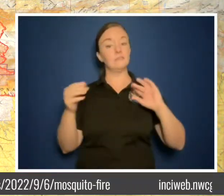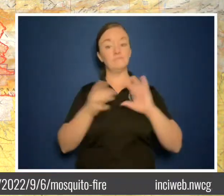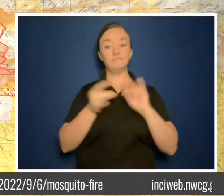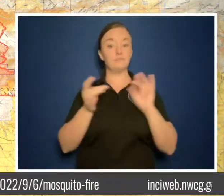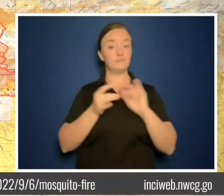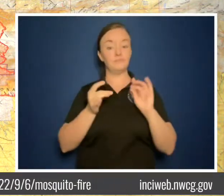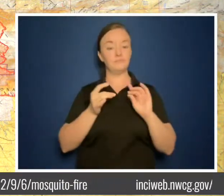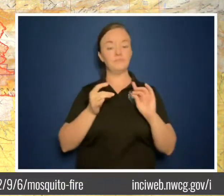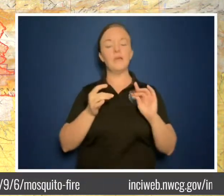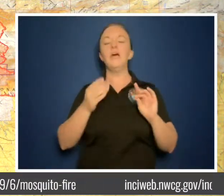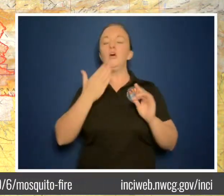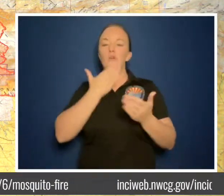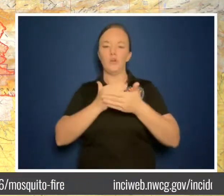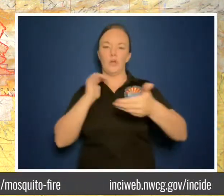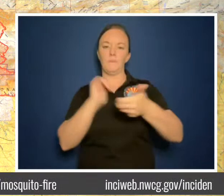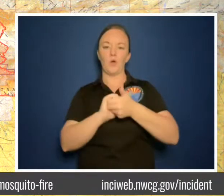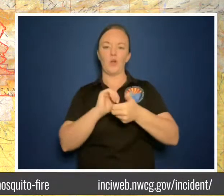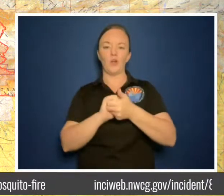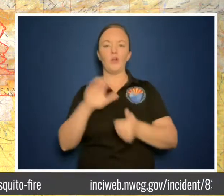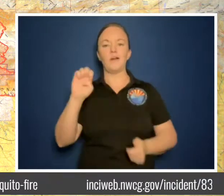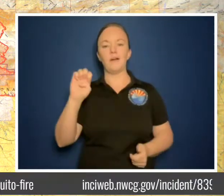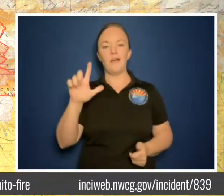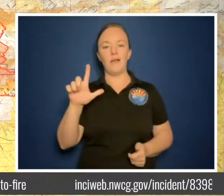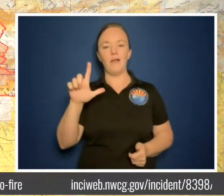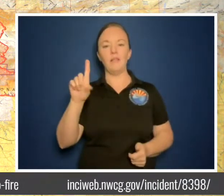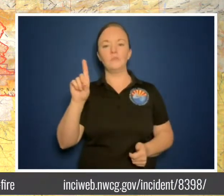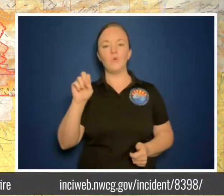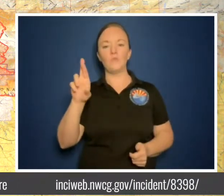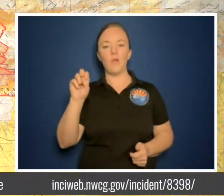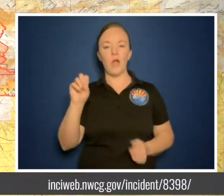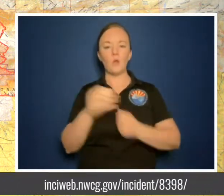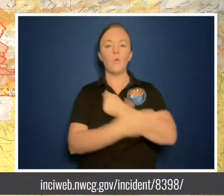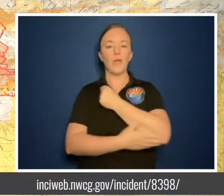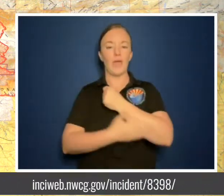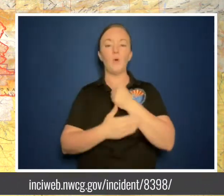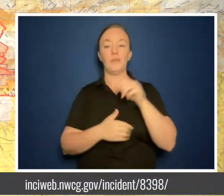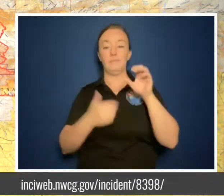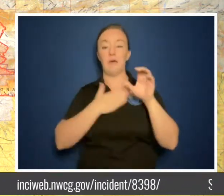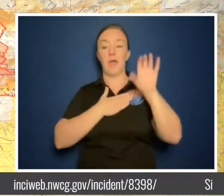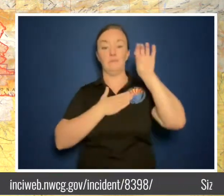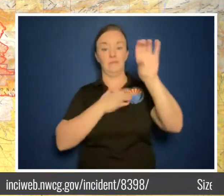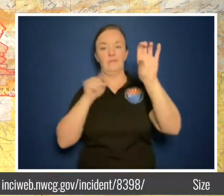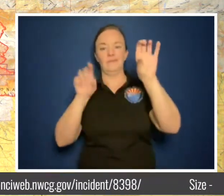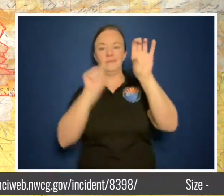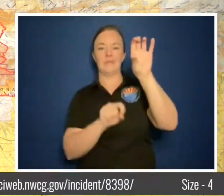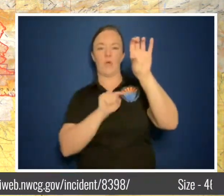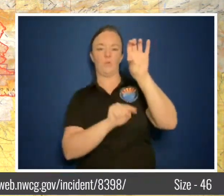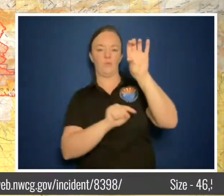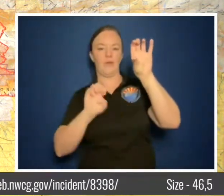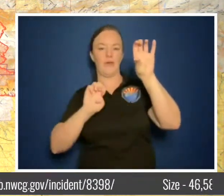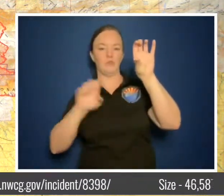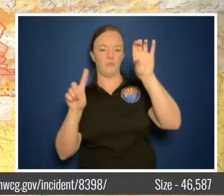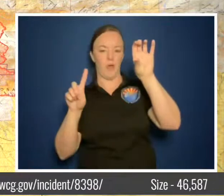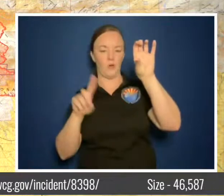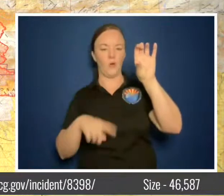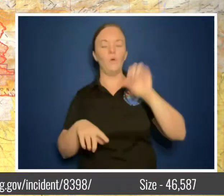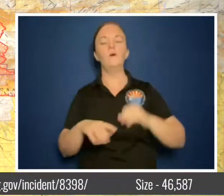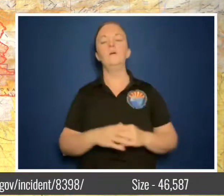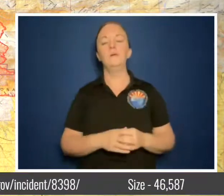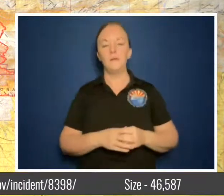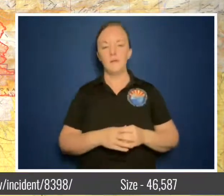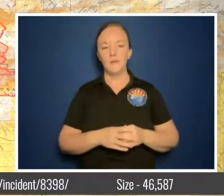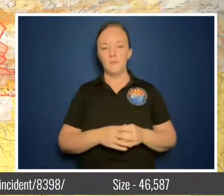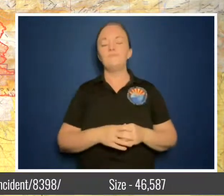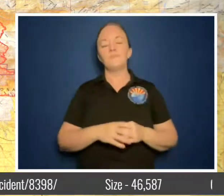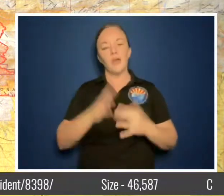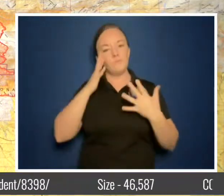Dorado County. And I'm going to turn it over now to speak to a similar philosophy. Unfortunately, with the fire into El Dorado County,